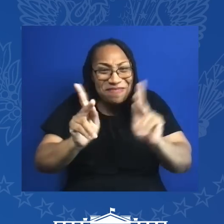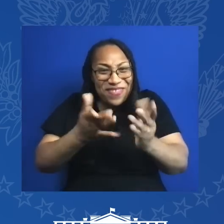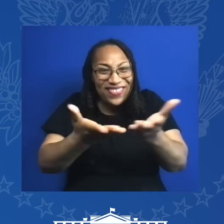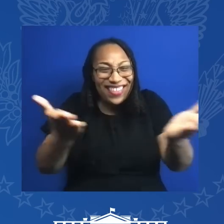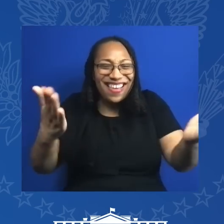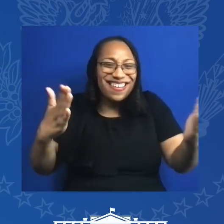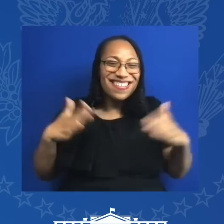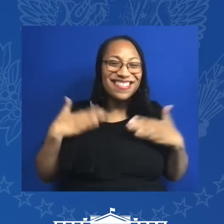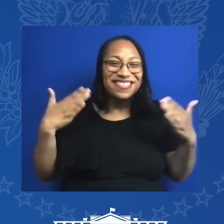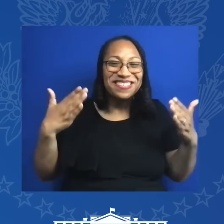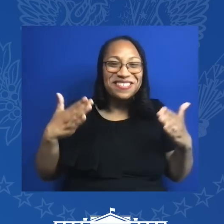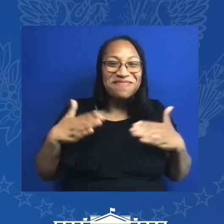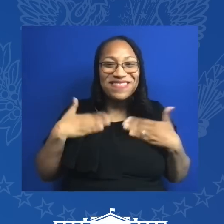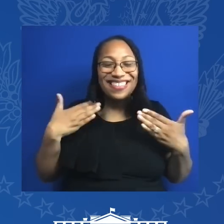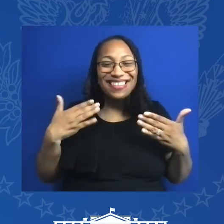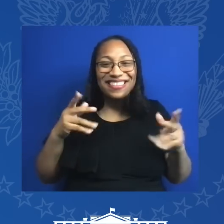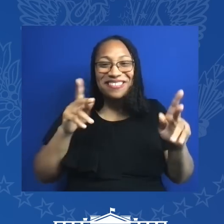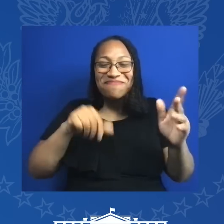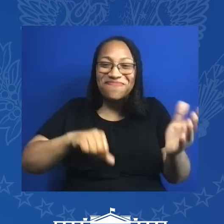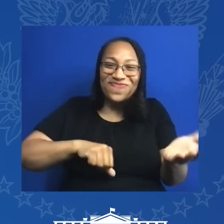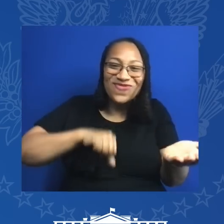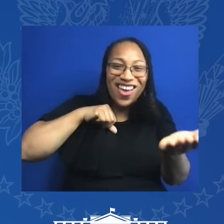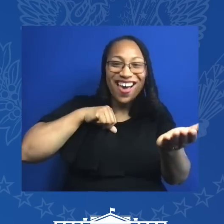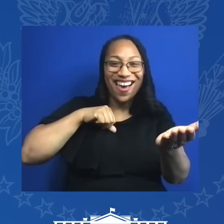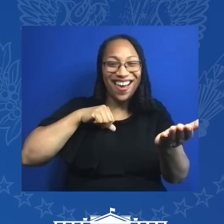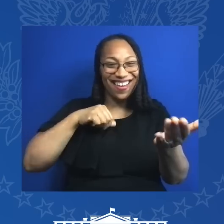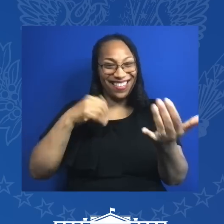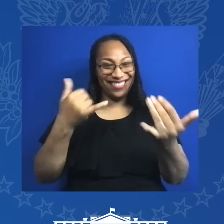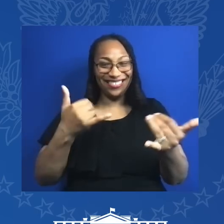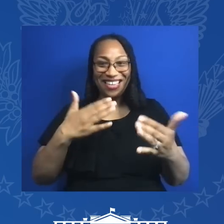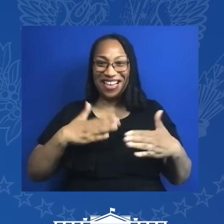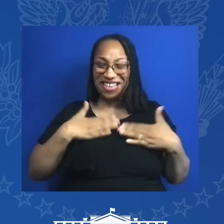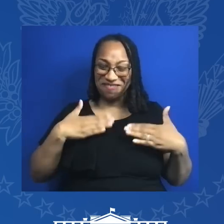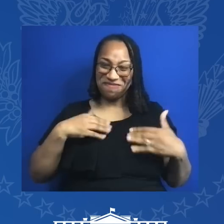Happy Pride Year. Happy Pride Life.